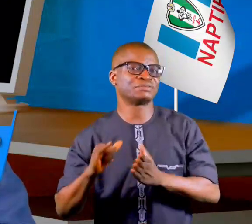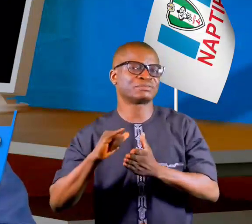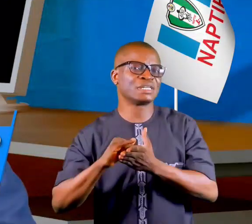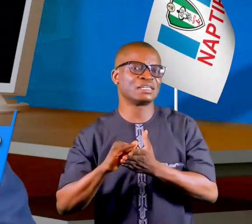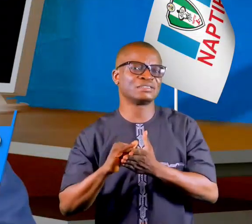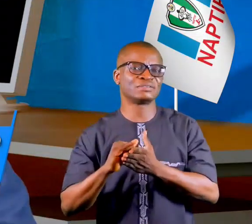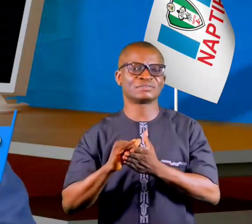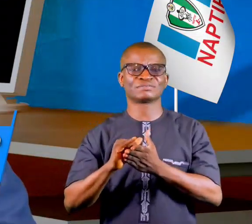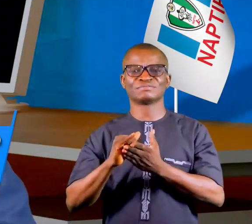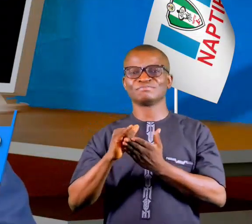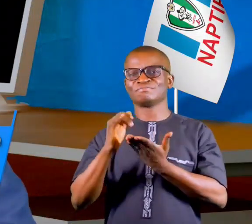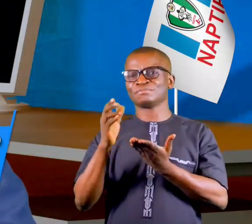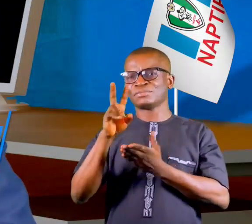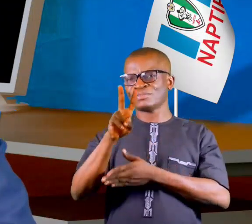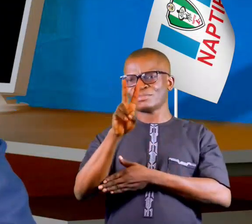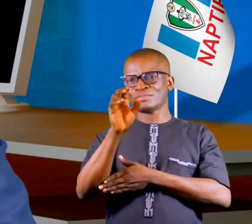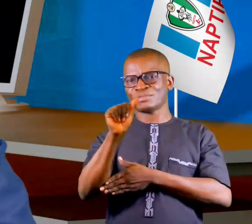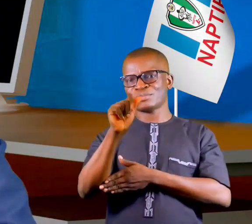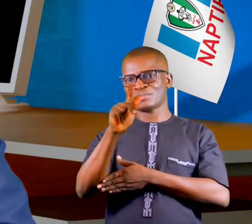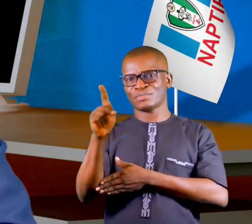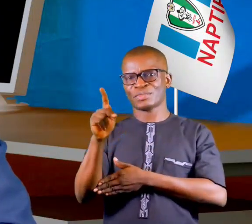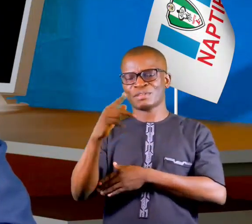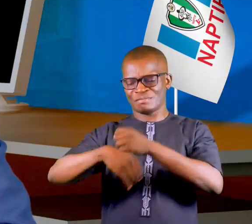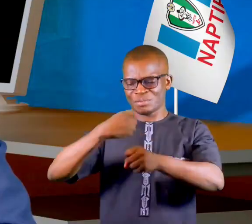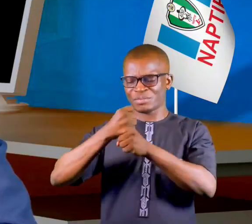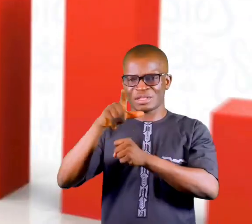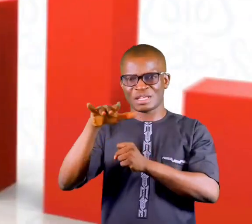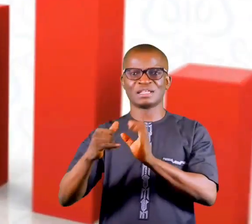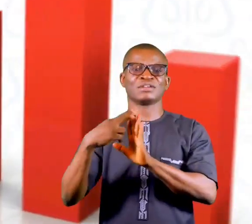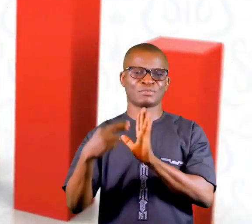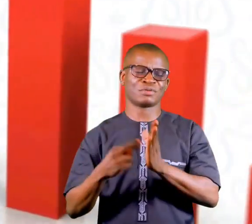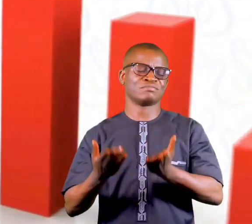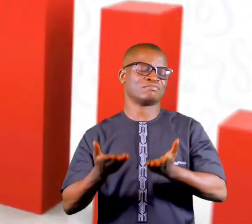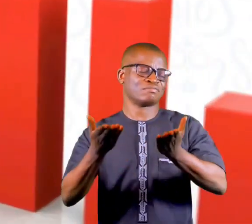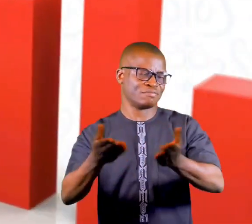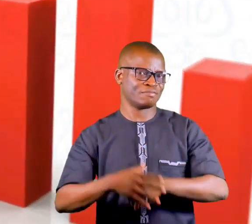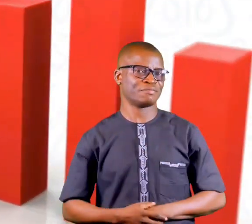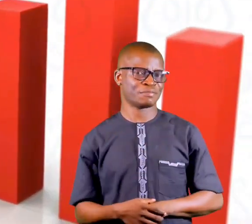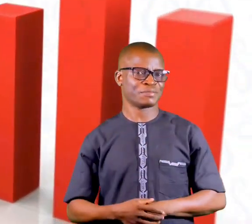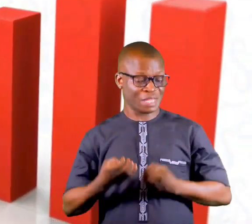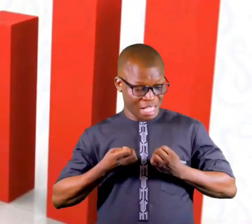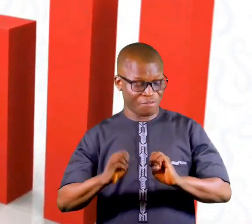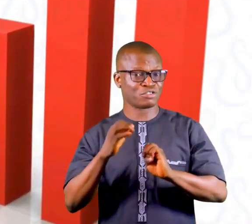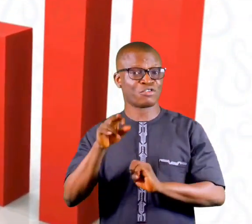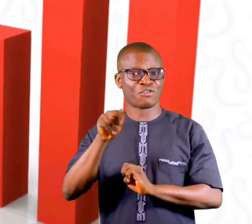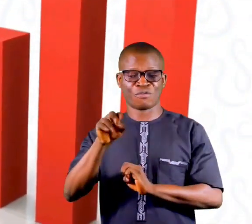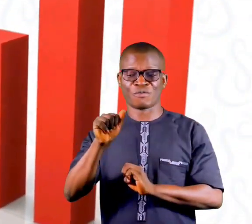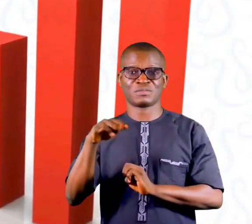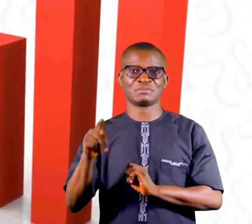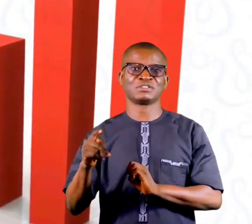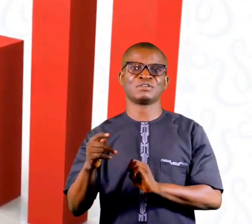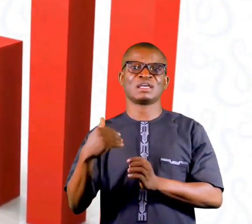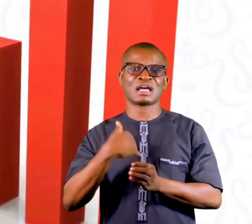the VAP annual report is being presented. The efforts of NAPTIP has informed an increase